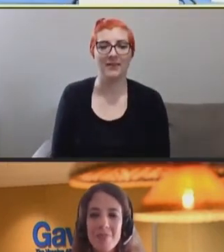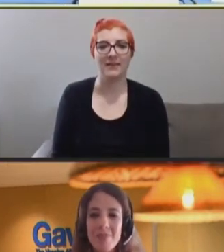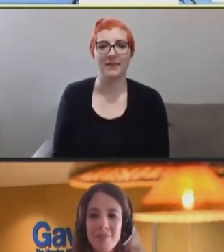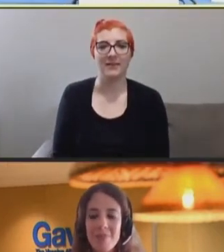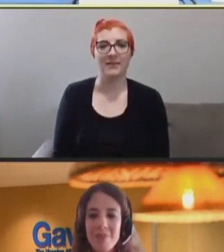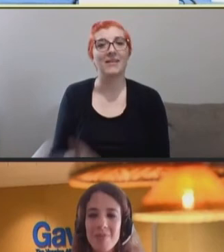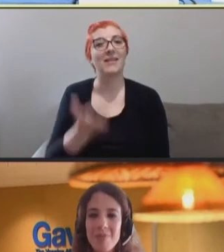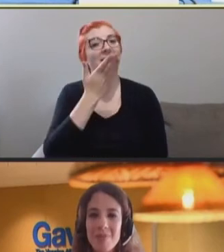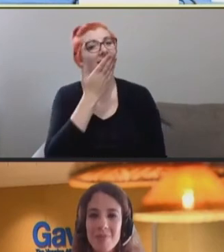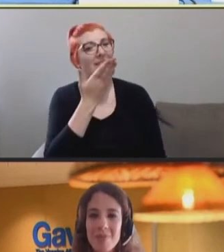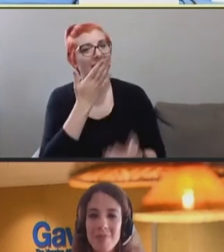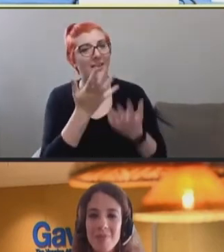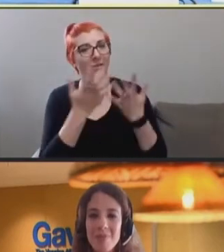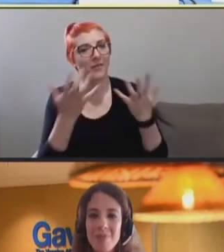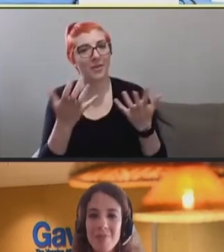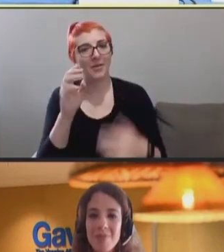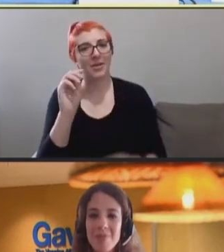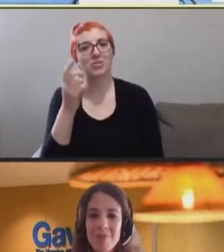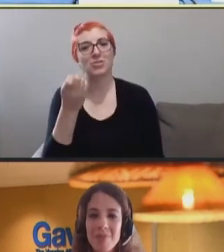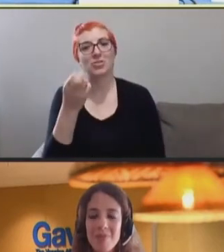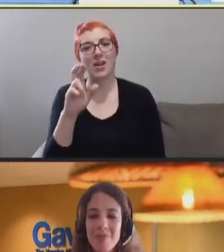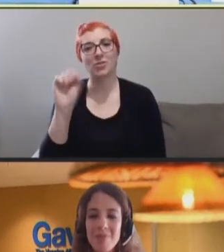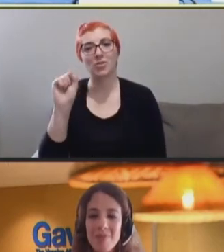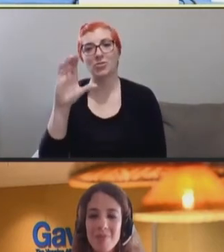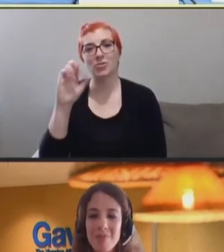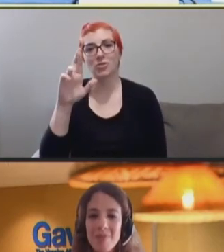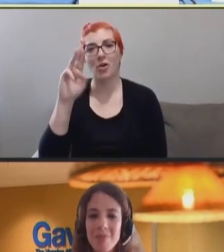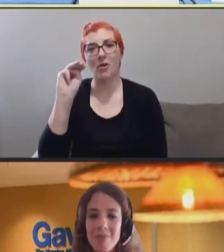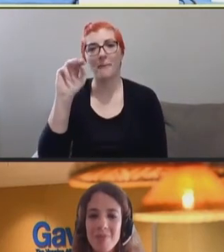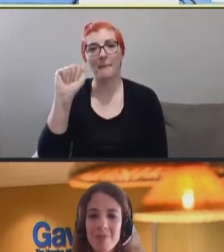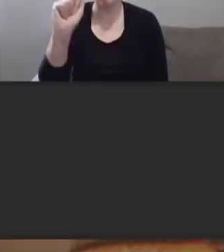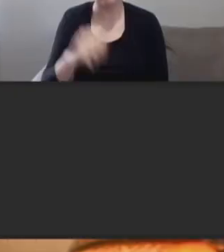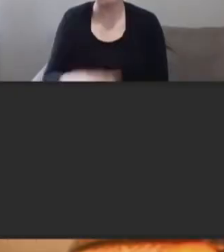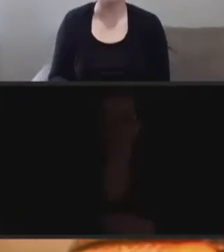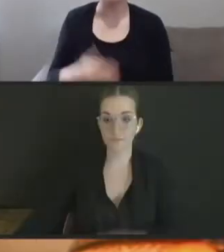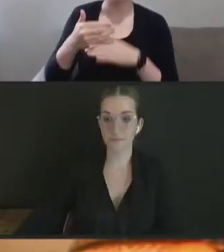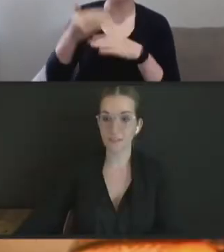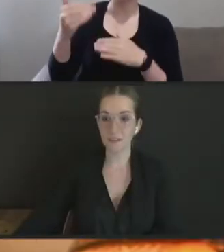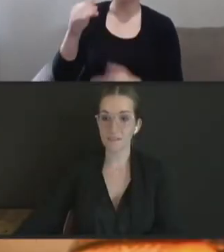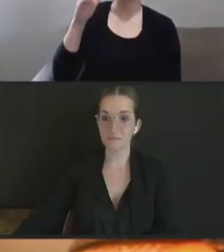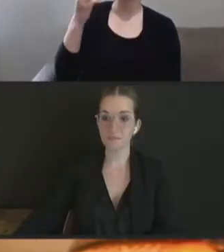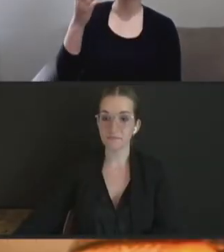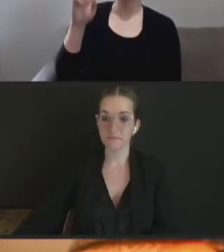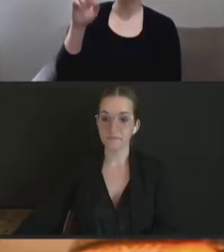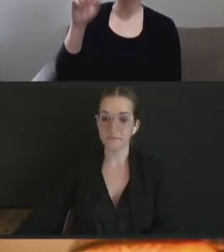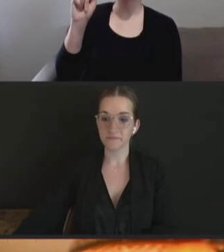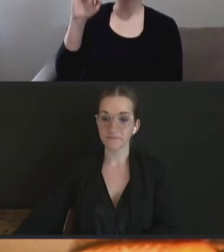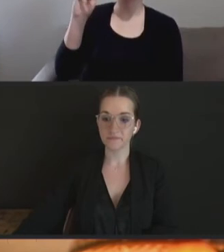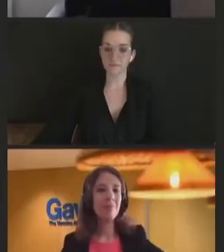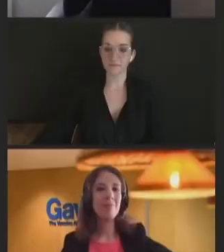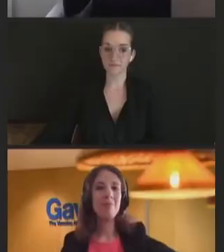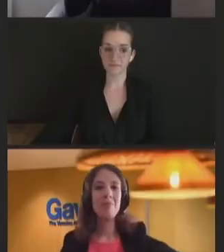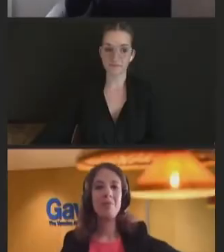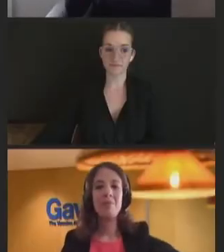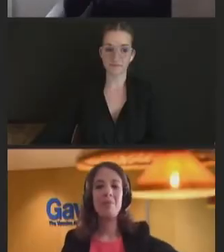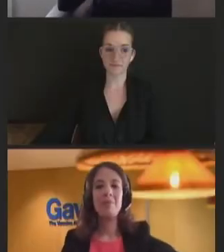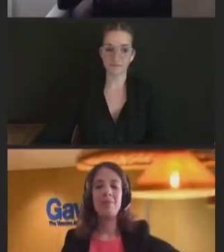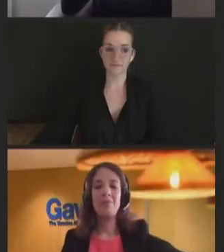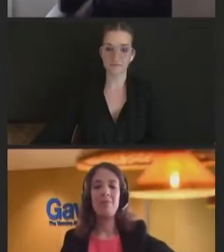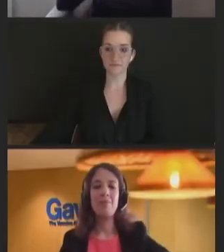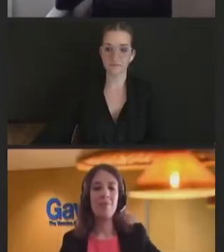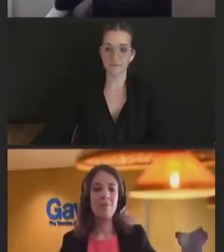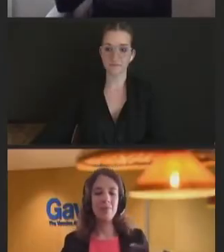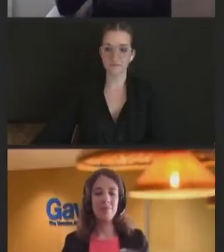Thank you very much, Dr. Skarna. Our next presenter in this panel is Dr. Timothy Jenks from the Wellcome Trust. Dr.